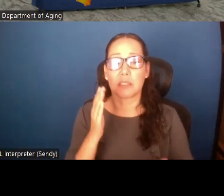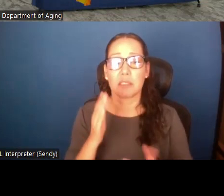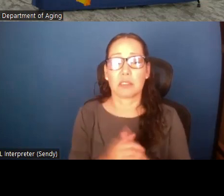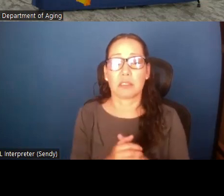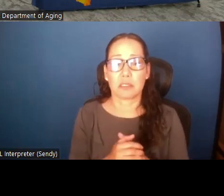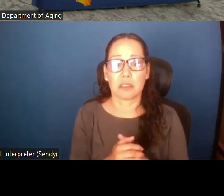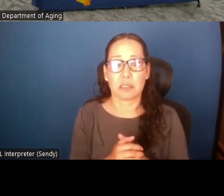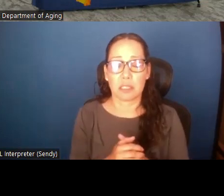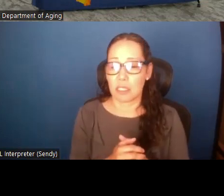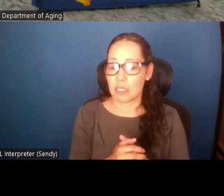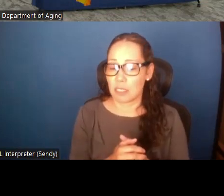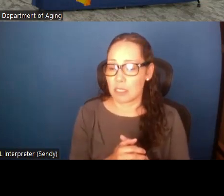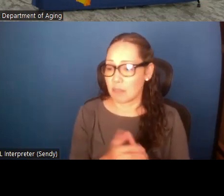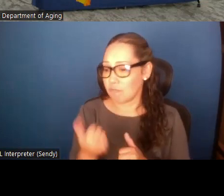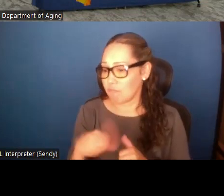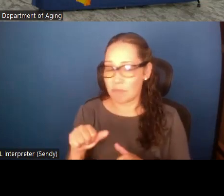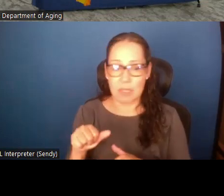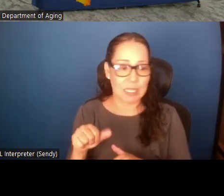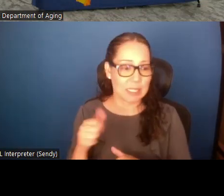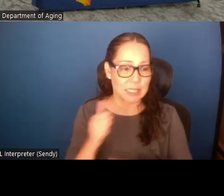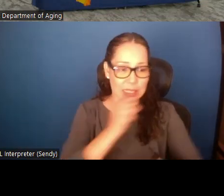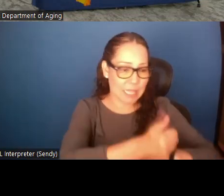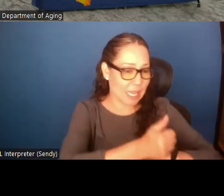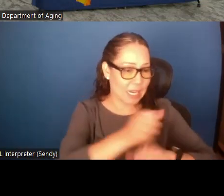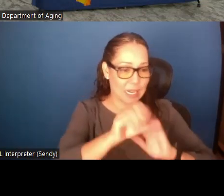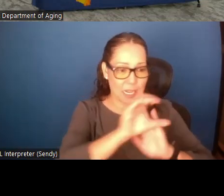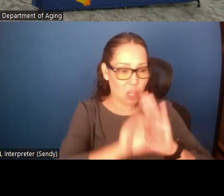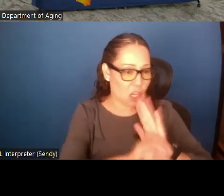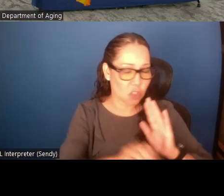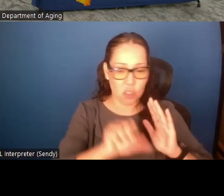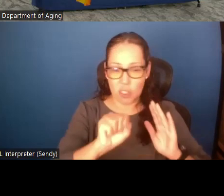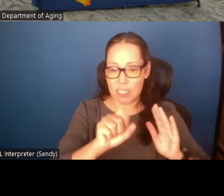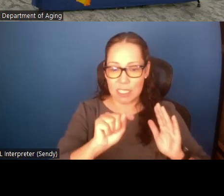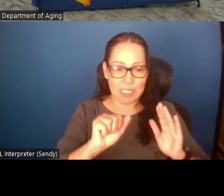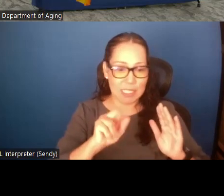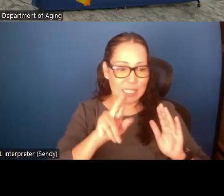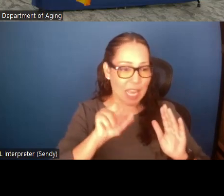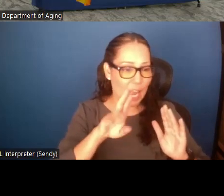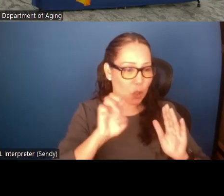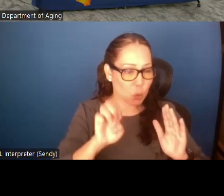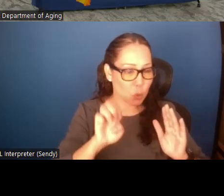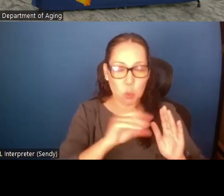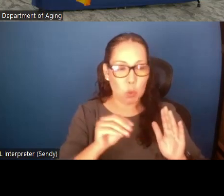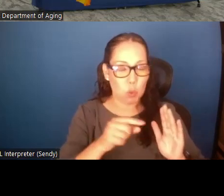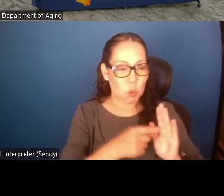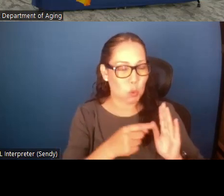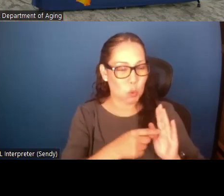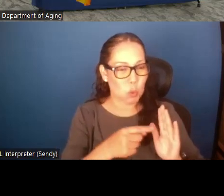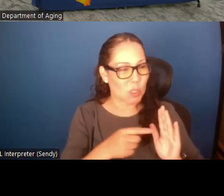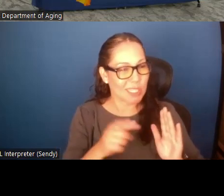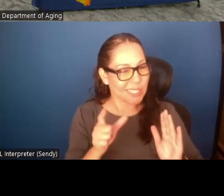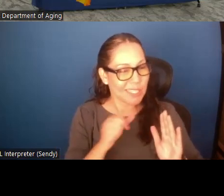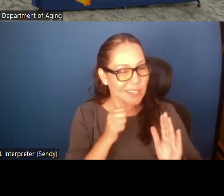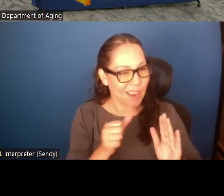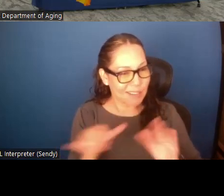in statute or set in a constitution. And so we're not using a legal definition of the term right. However,